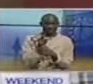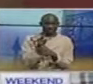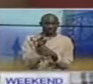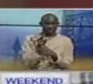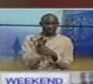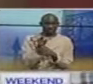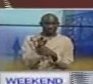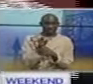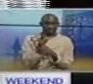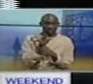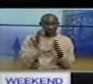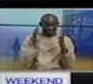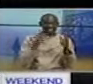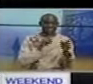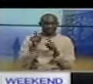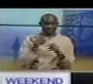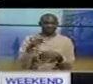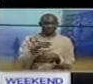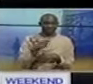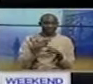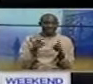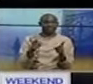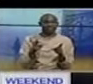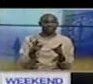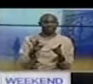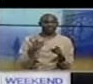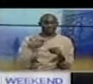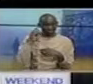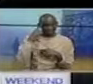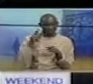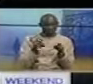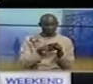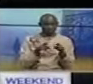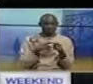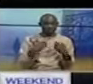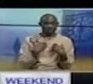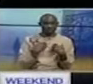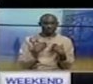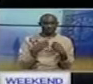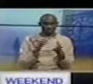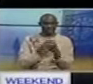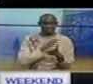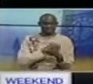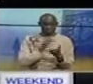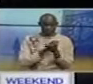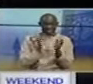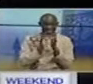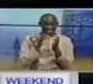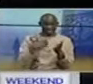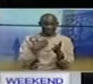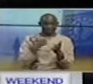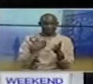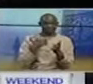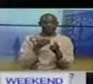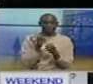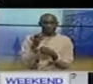it has been a big journey for us. But I think also that with the penetration of now the internet and the mobile telephone,